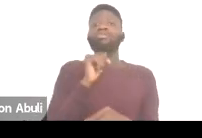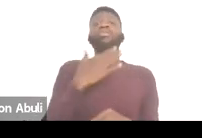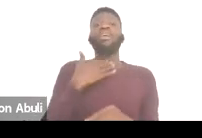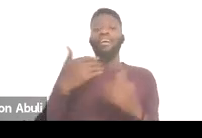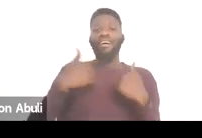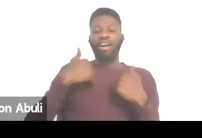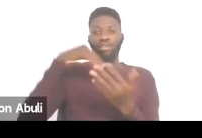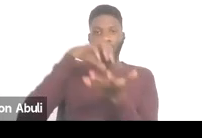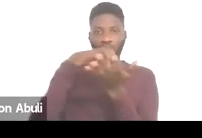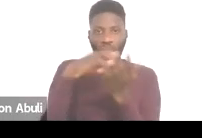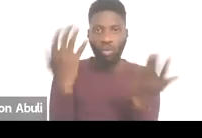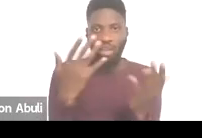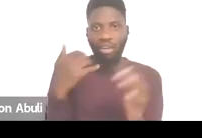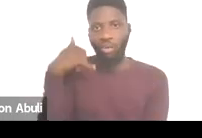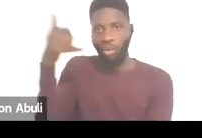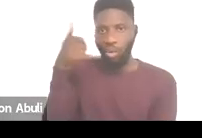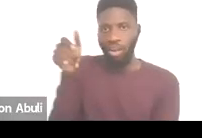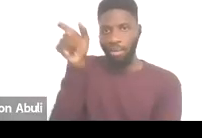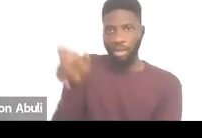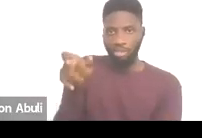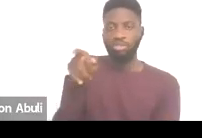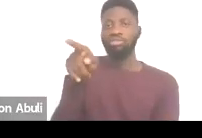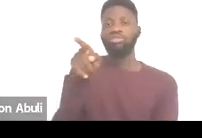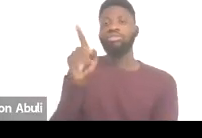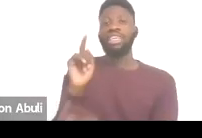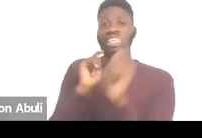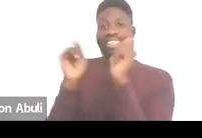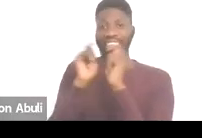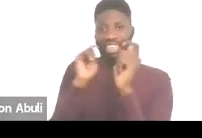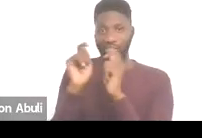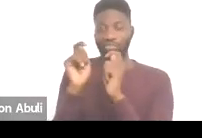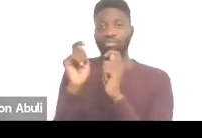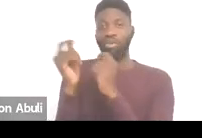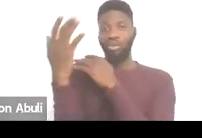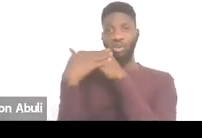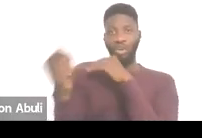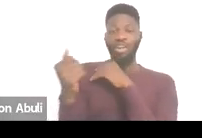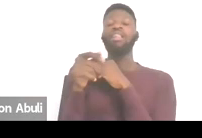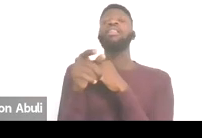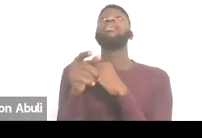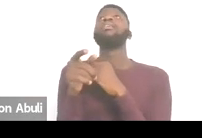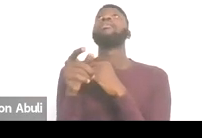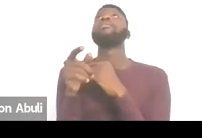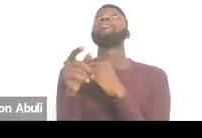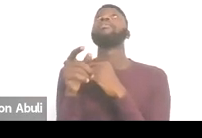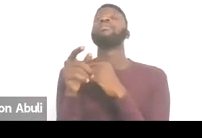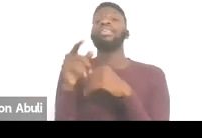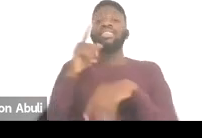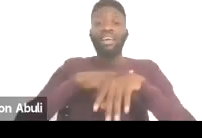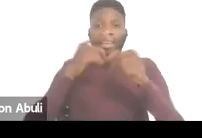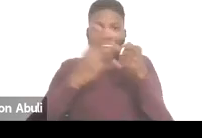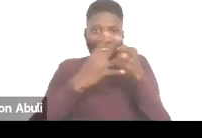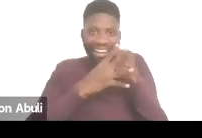you're calling the person when you alikuita for the interview at 9 p.m.